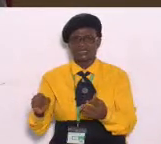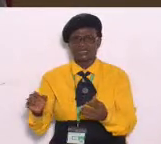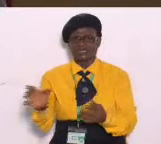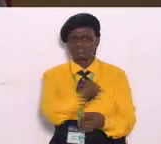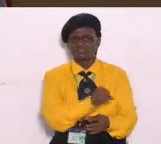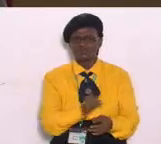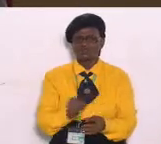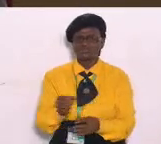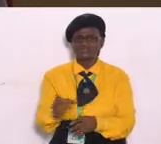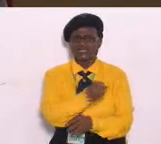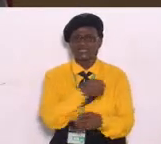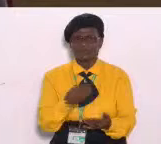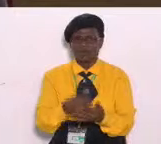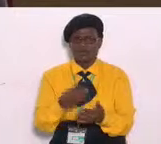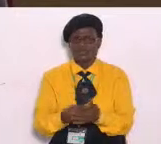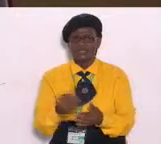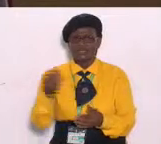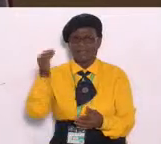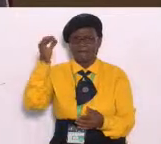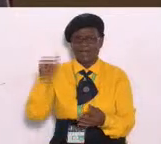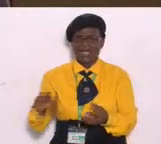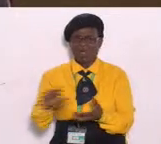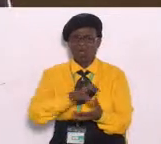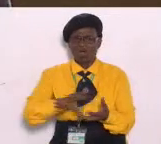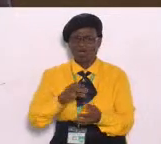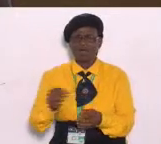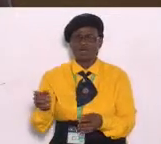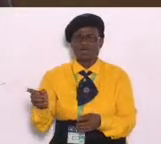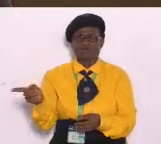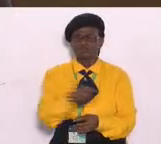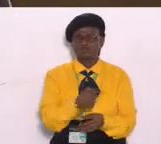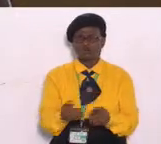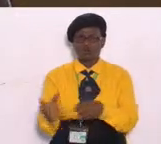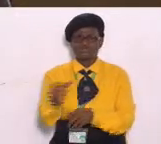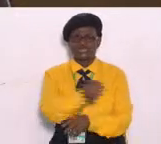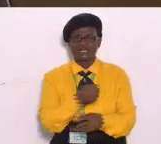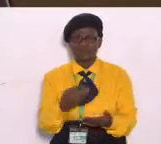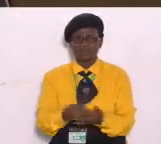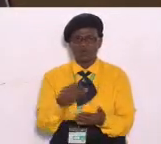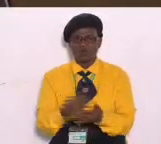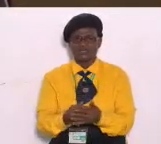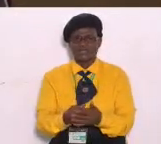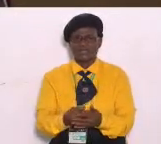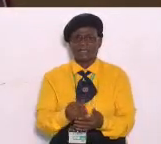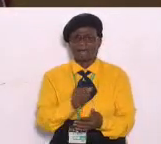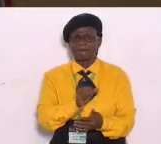money by corruption, you take money by fraud.